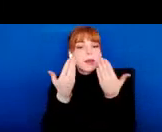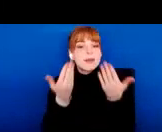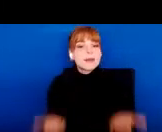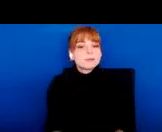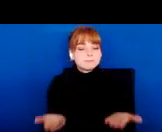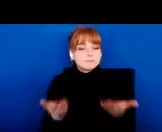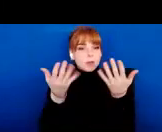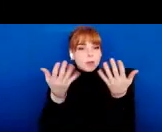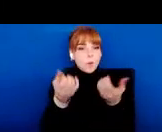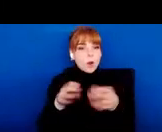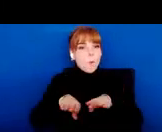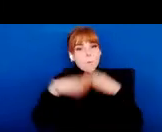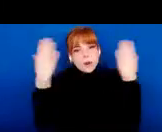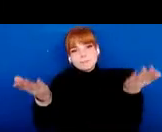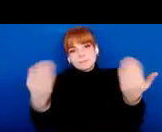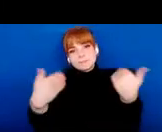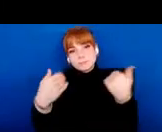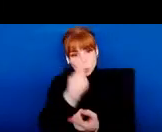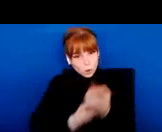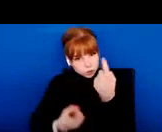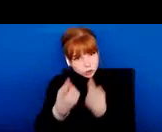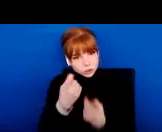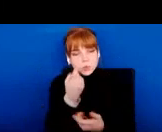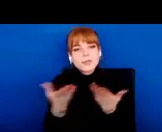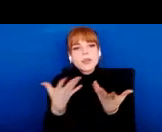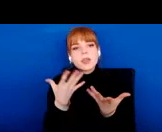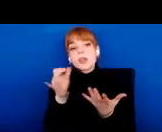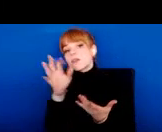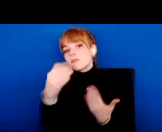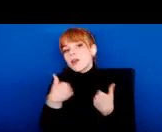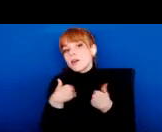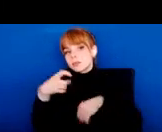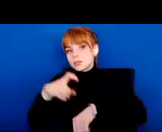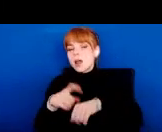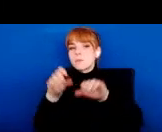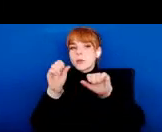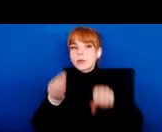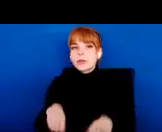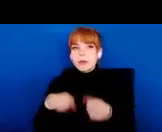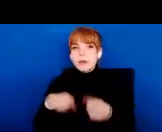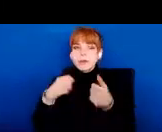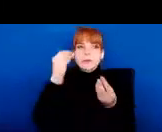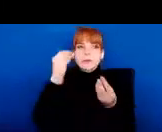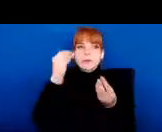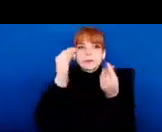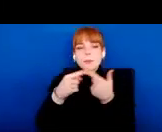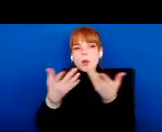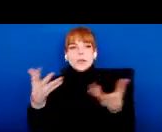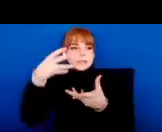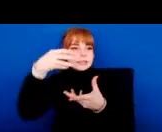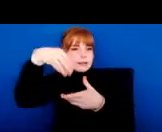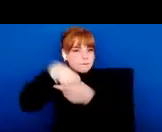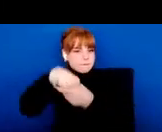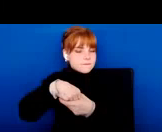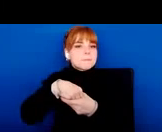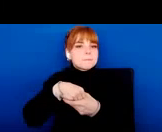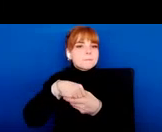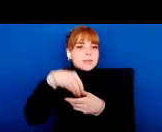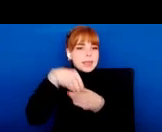I think one thing, if we do have time, that we can definitely do is look at some of the things built into the developer tools to help with testing of contrast